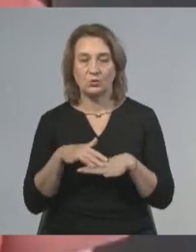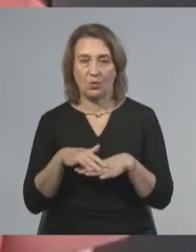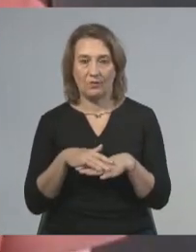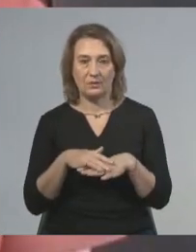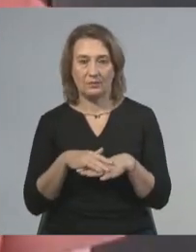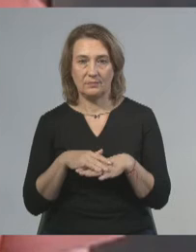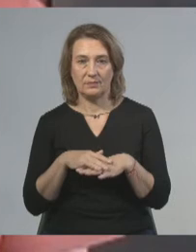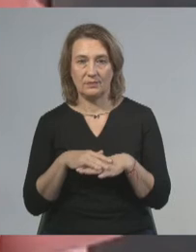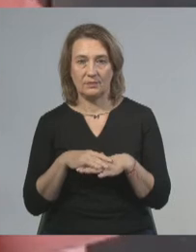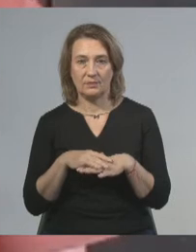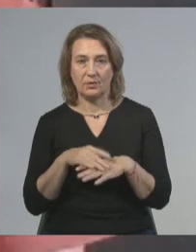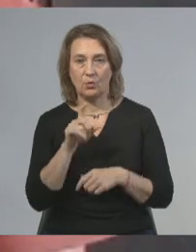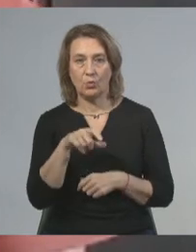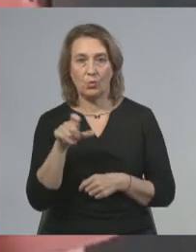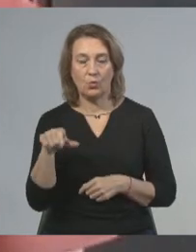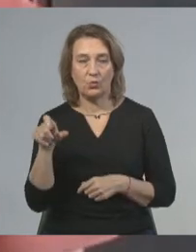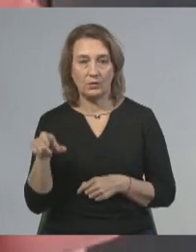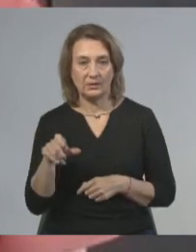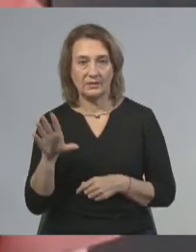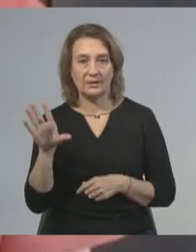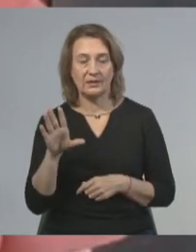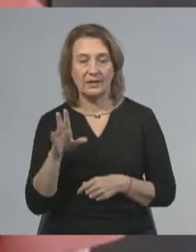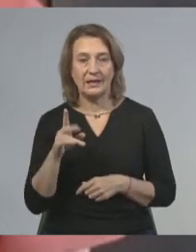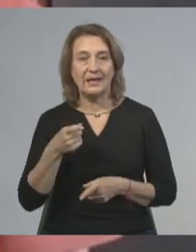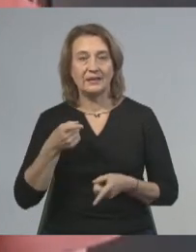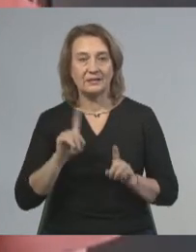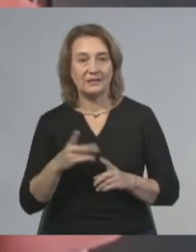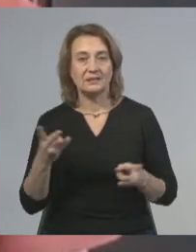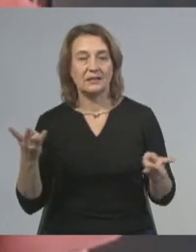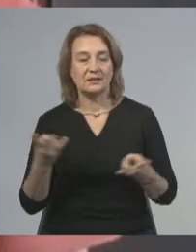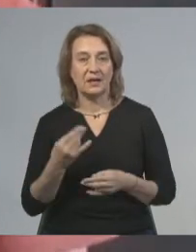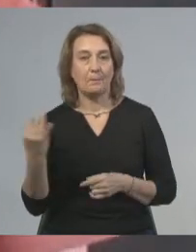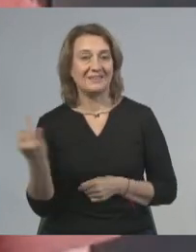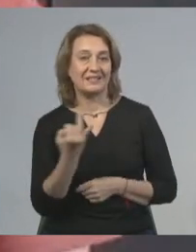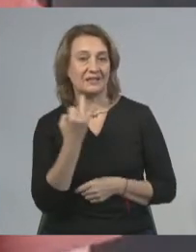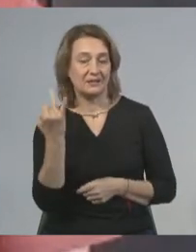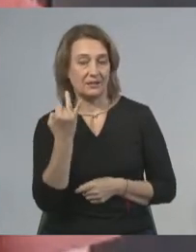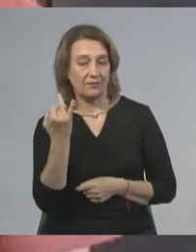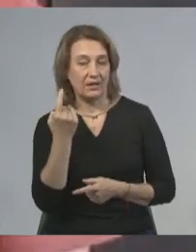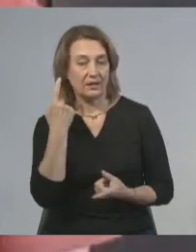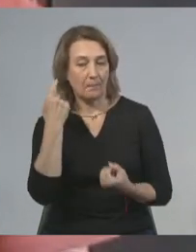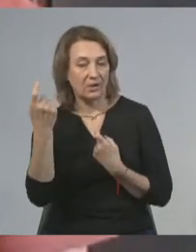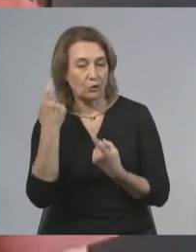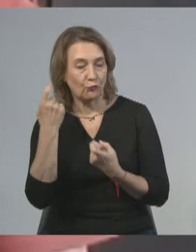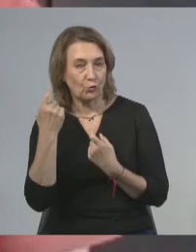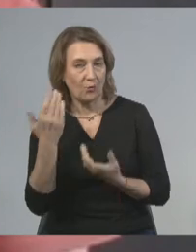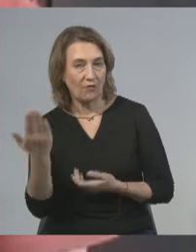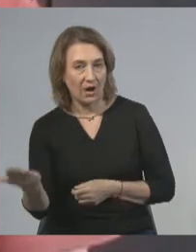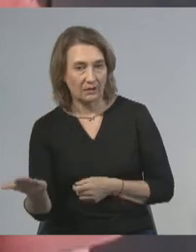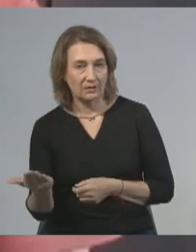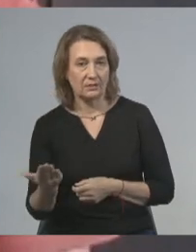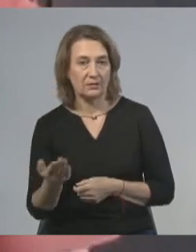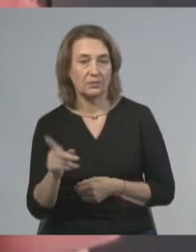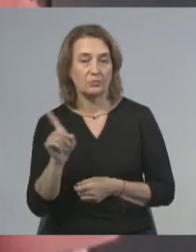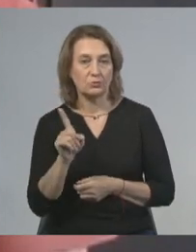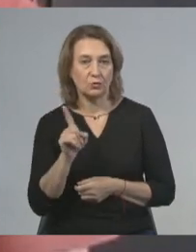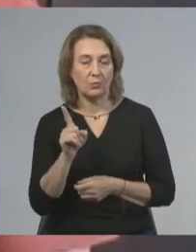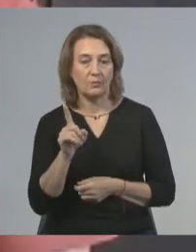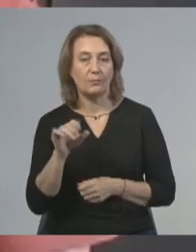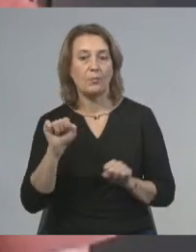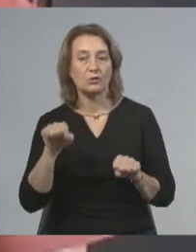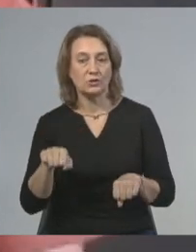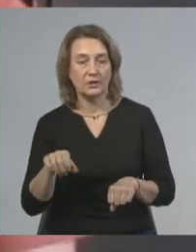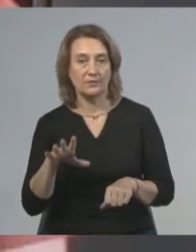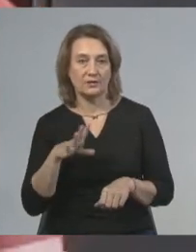shall be an important communication campaign in order to raise awareness to raise interest of